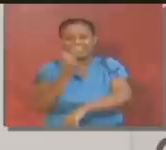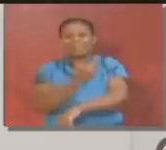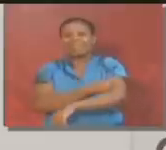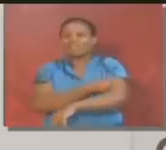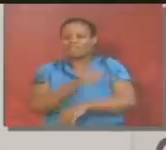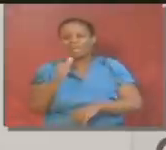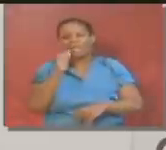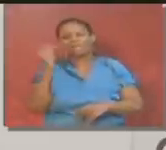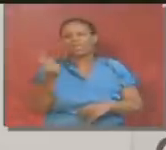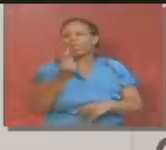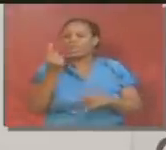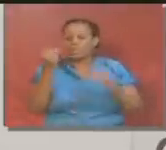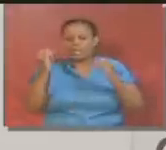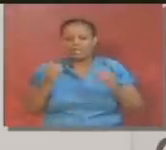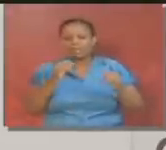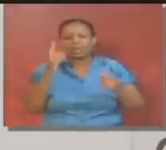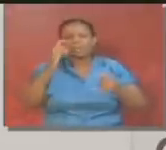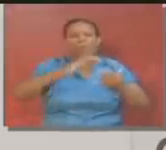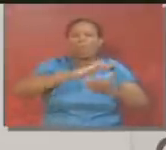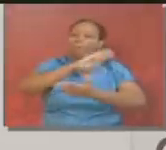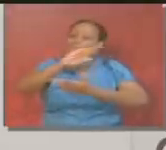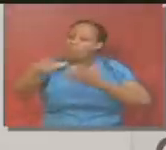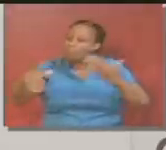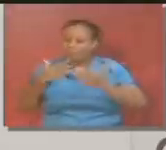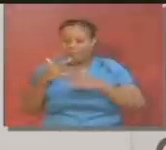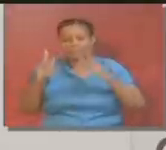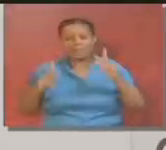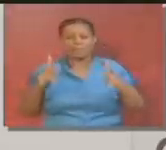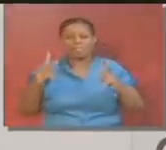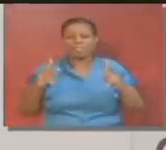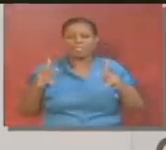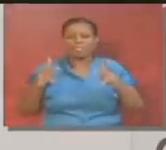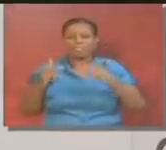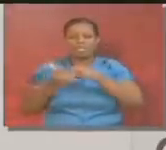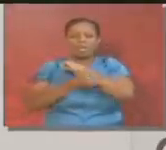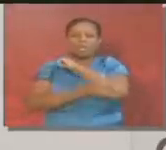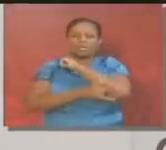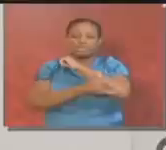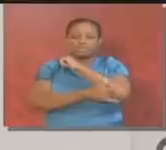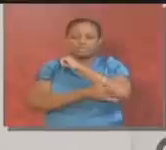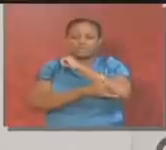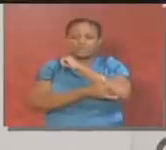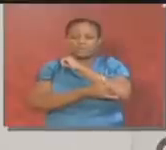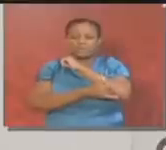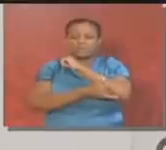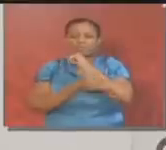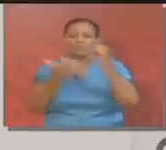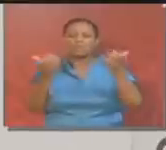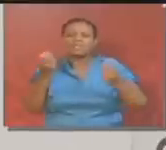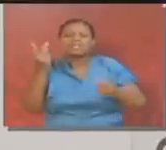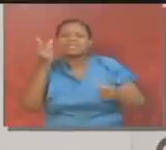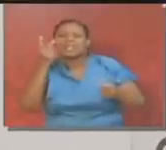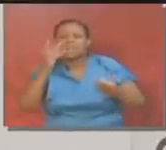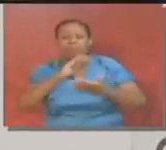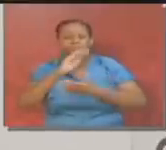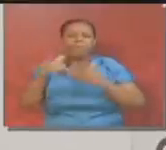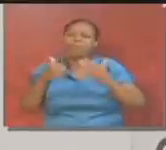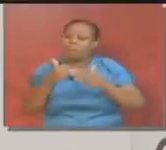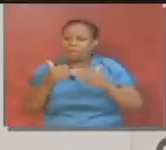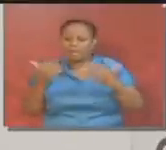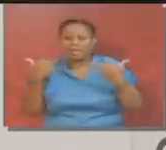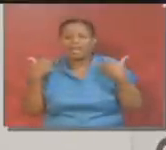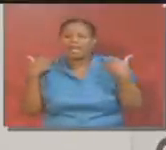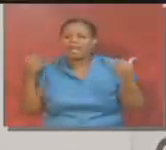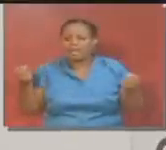individual, but for us together in the population. We have to create what we want to see, and the creation is a healthier society that's more